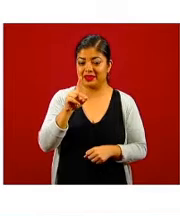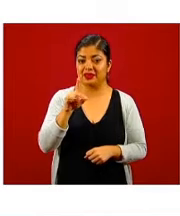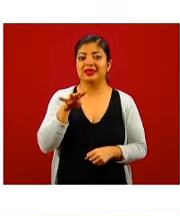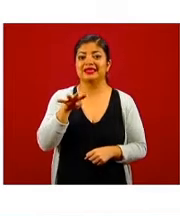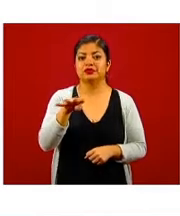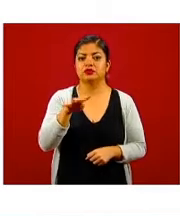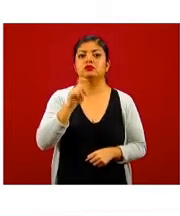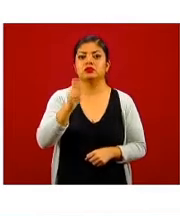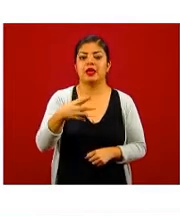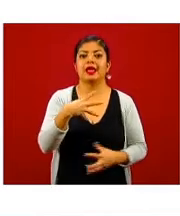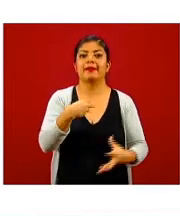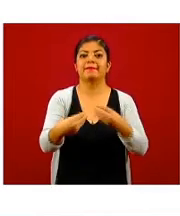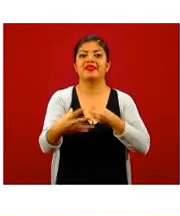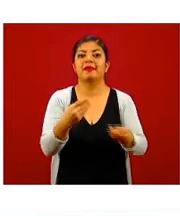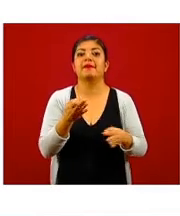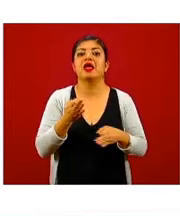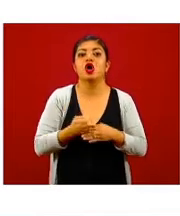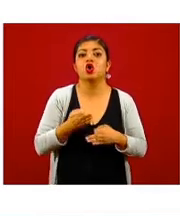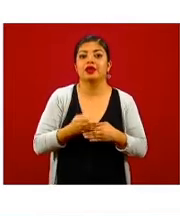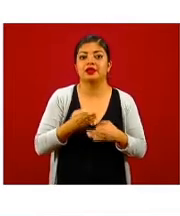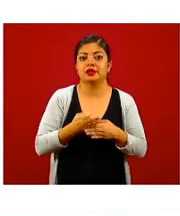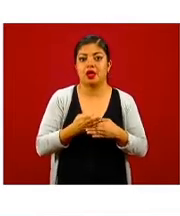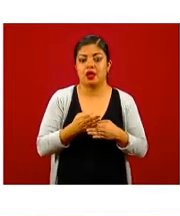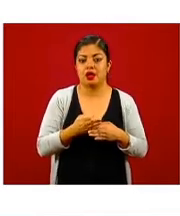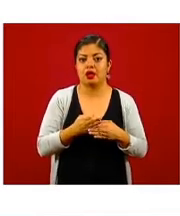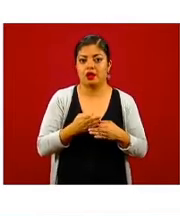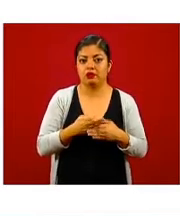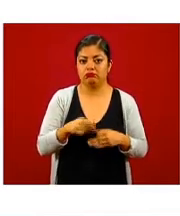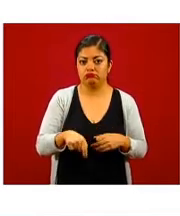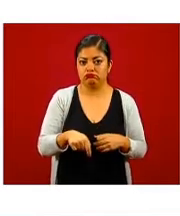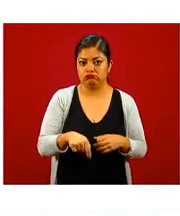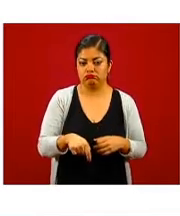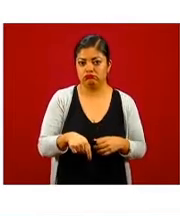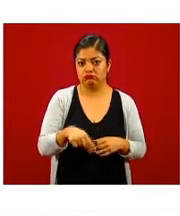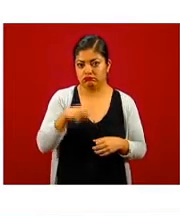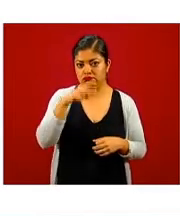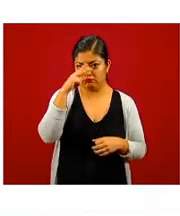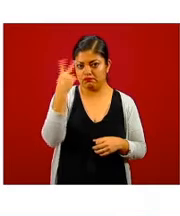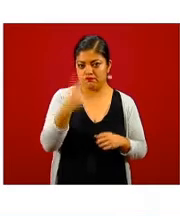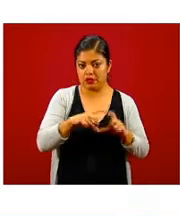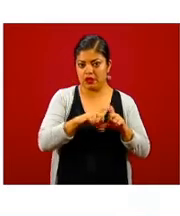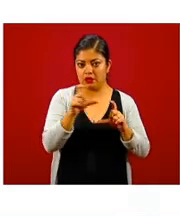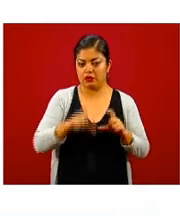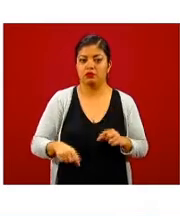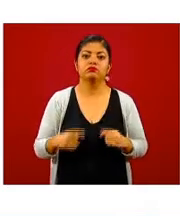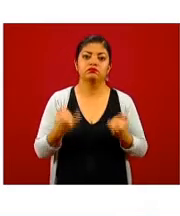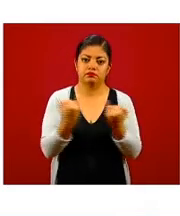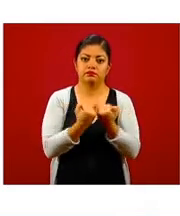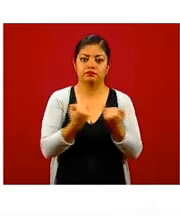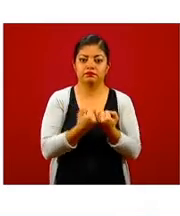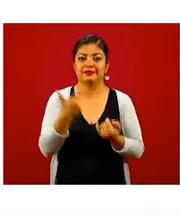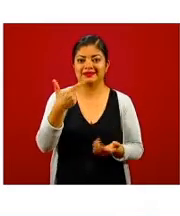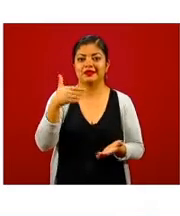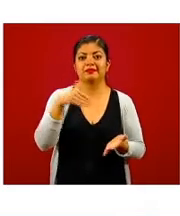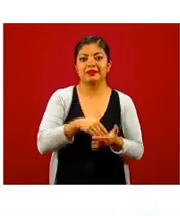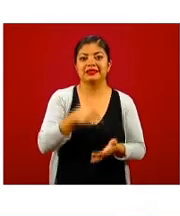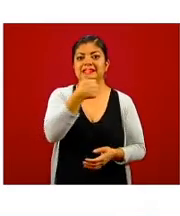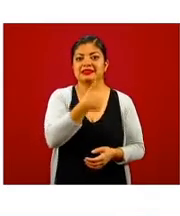virus, those are people who are representing the active epidemic in Mexico.